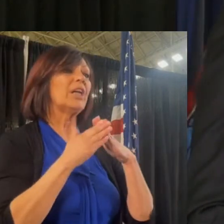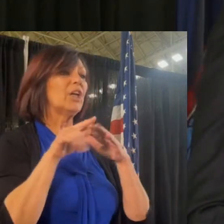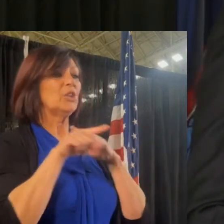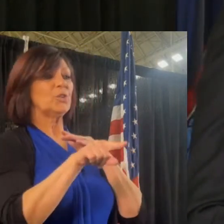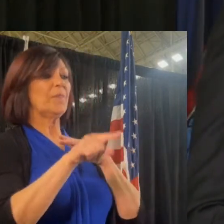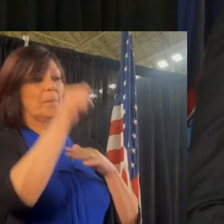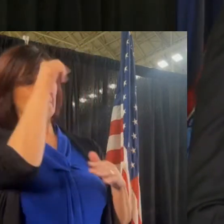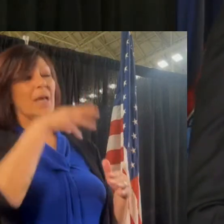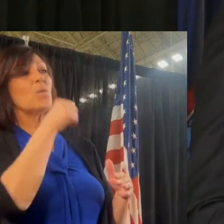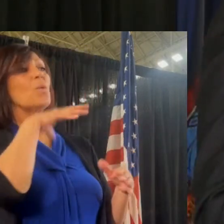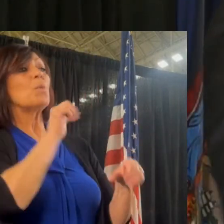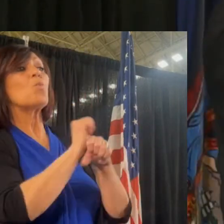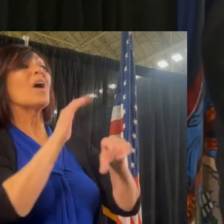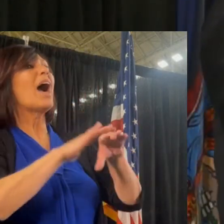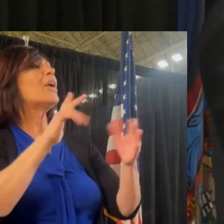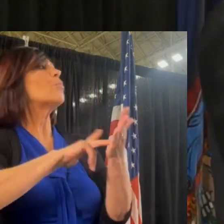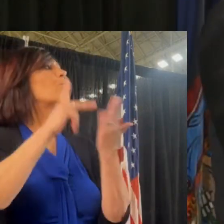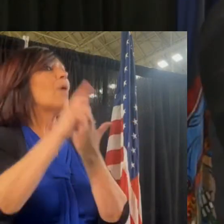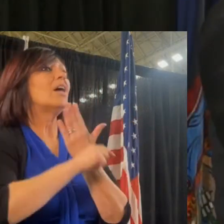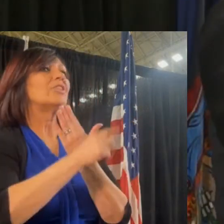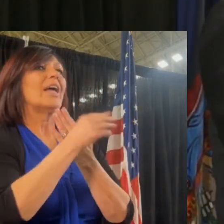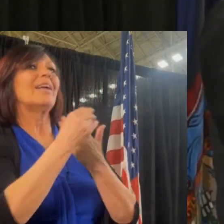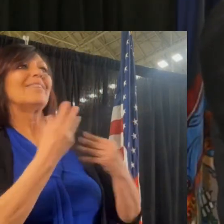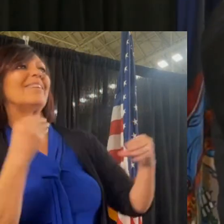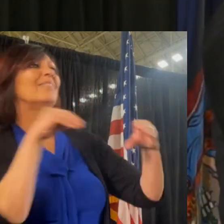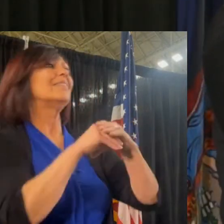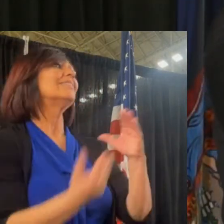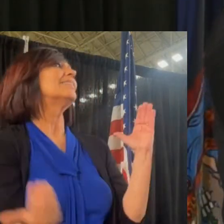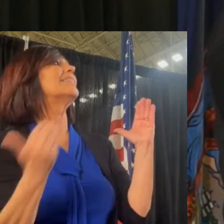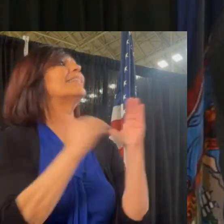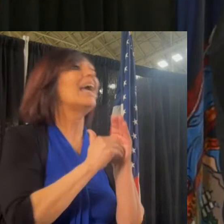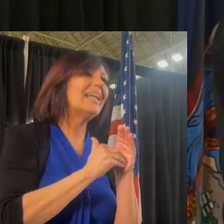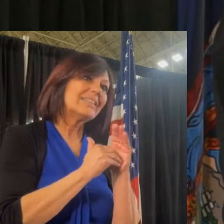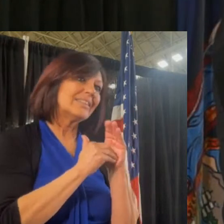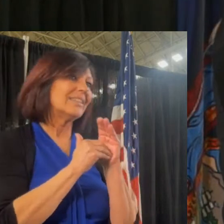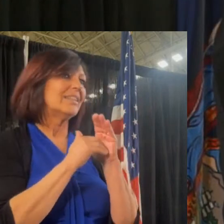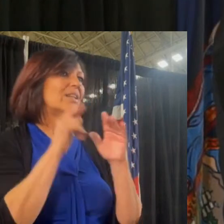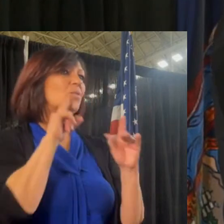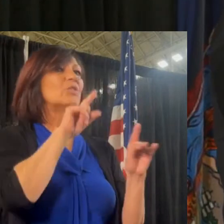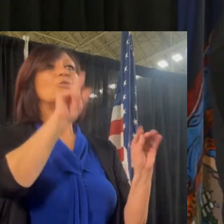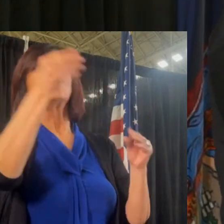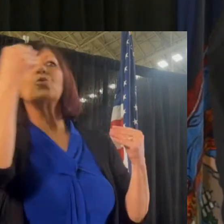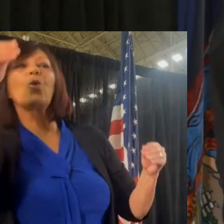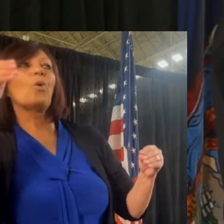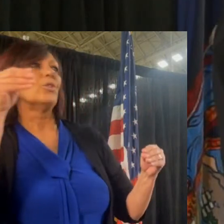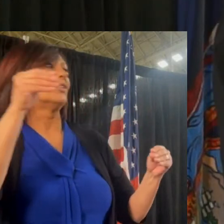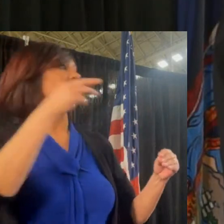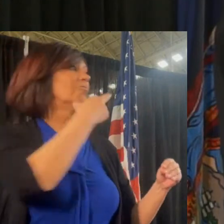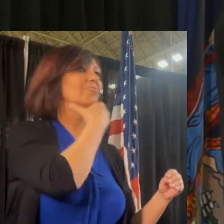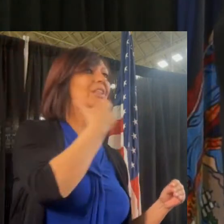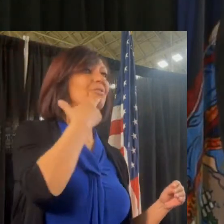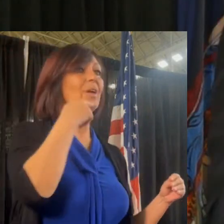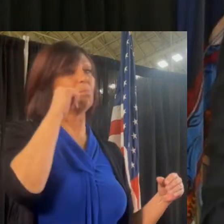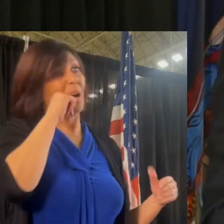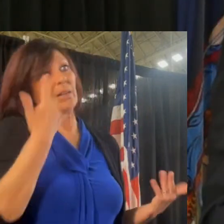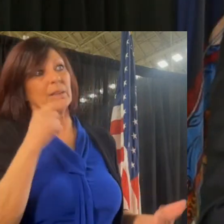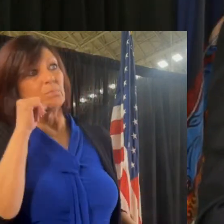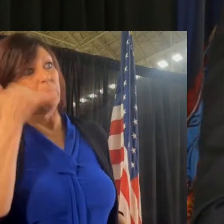who will work on this project, who will then reinvest it when they go to stores, restaurants, and bars. It is